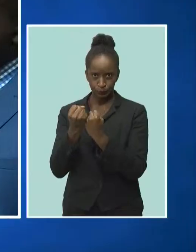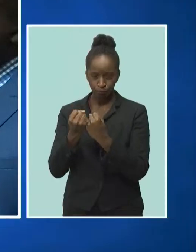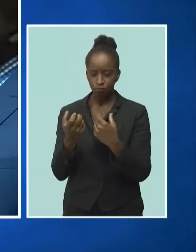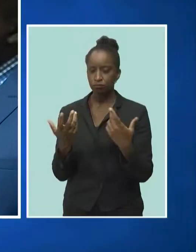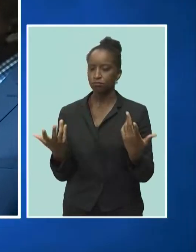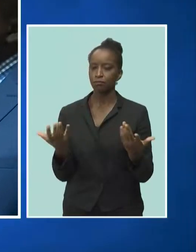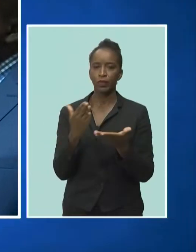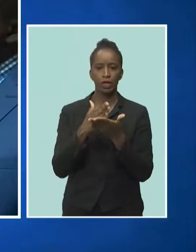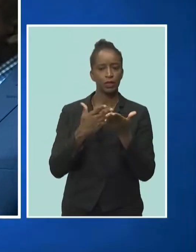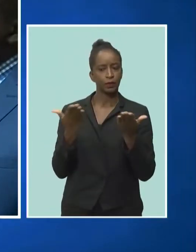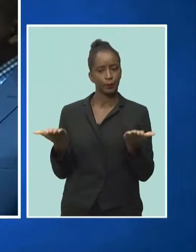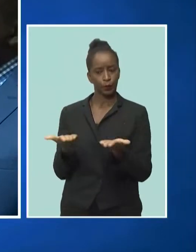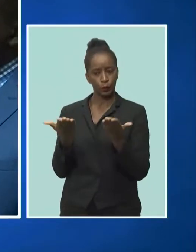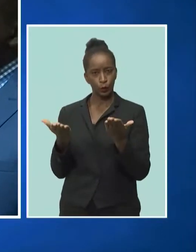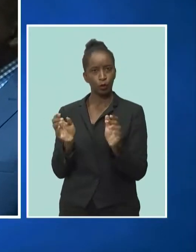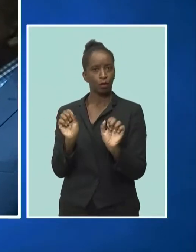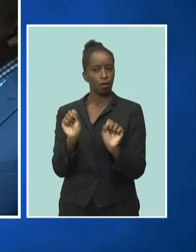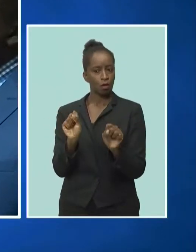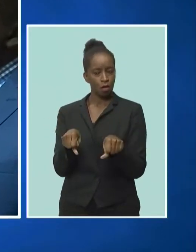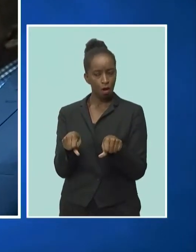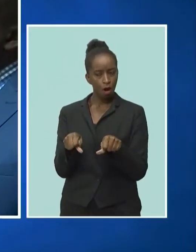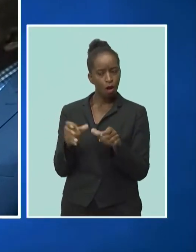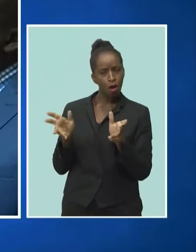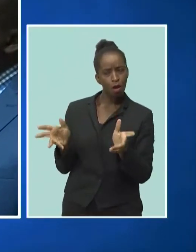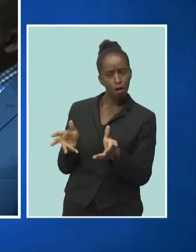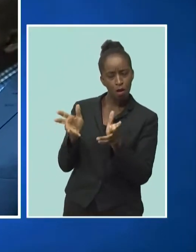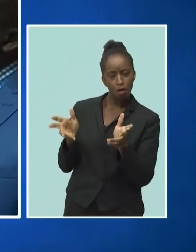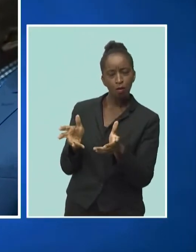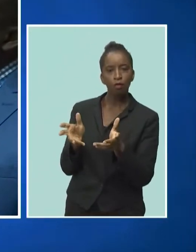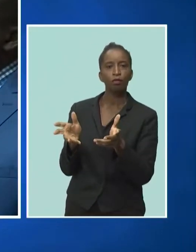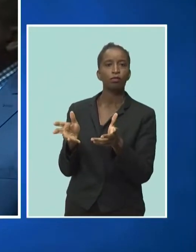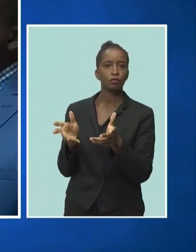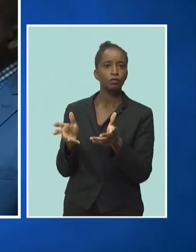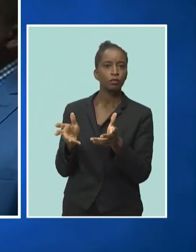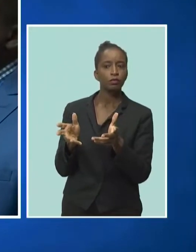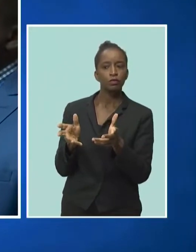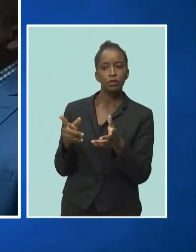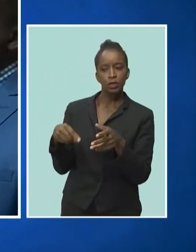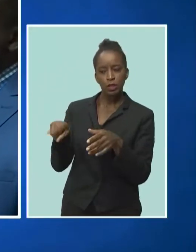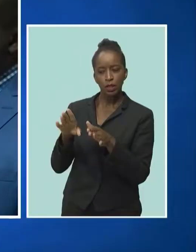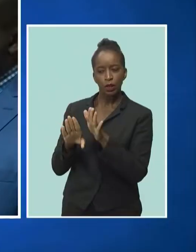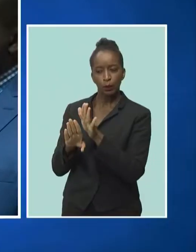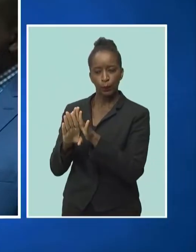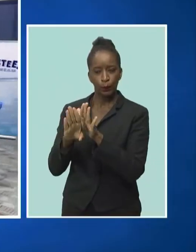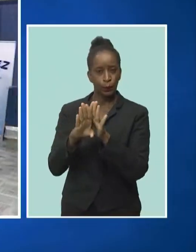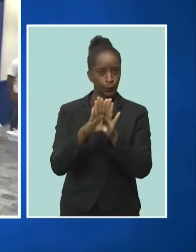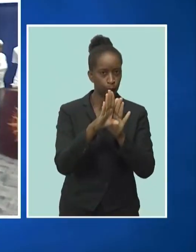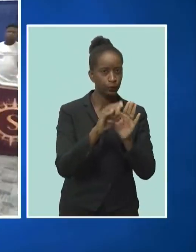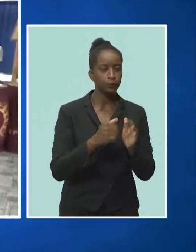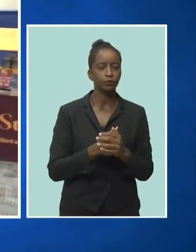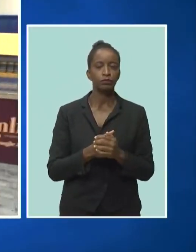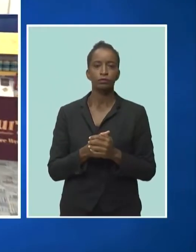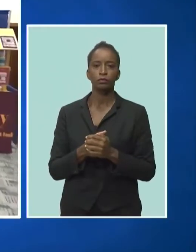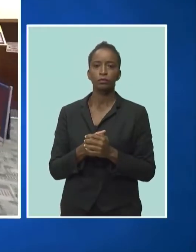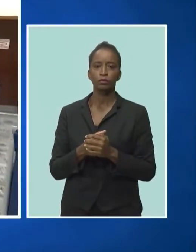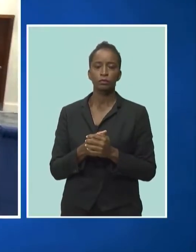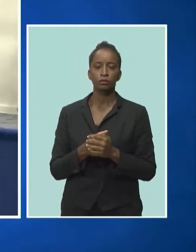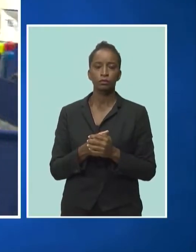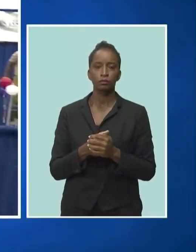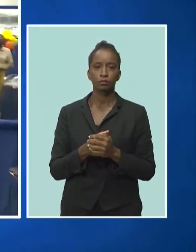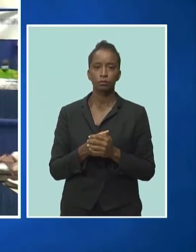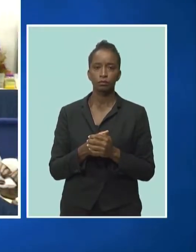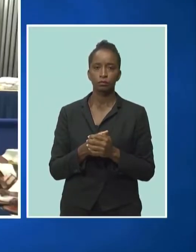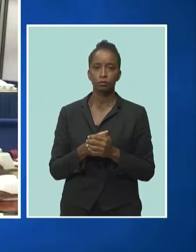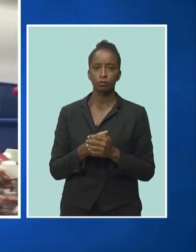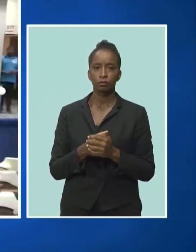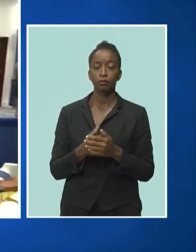here that we can work with, and there are others that Mark and Davidson are now working on to build out. Now, earlier in the day, President of Barbados,